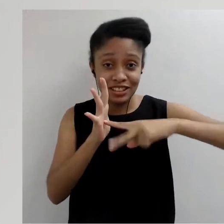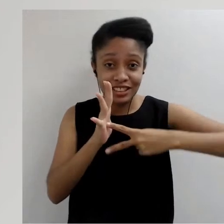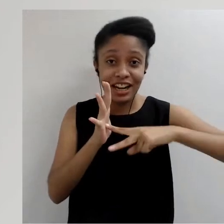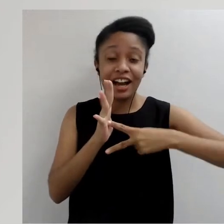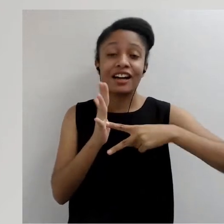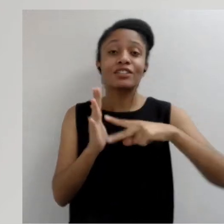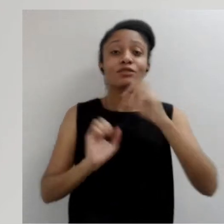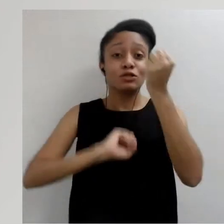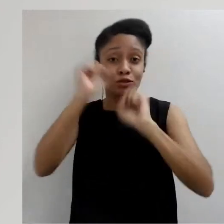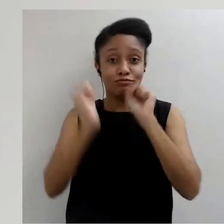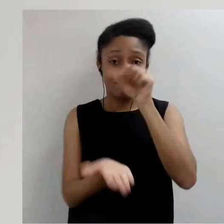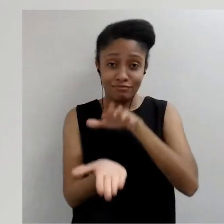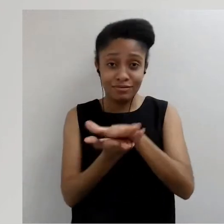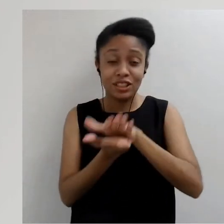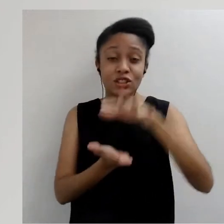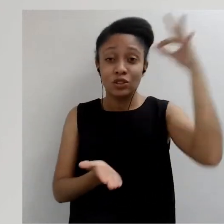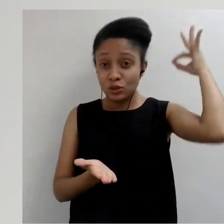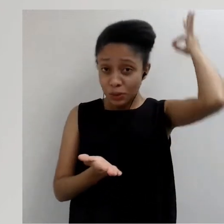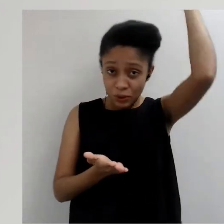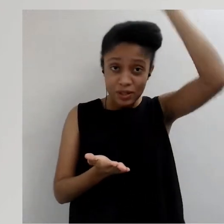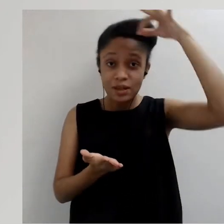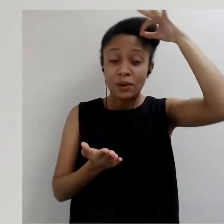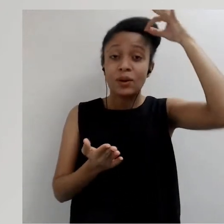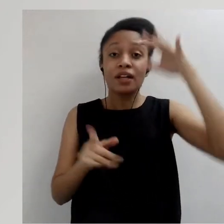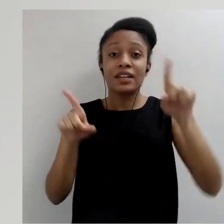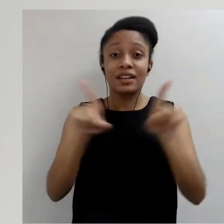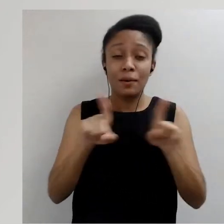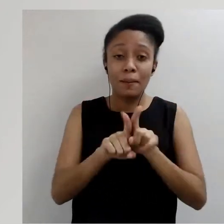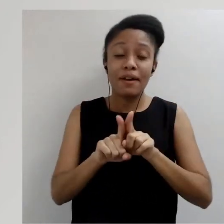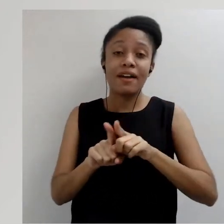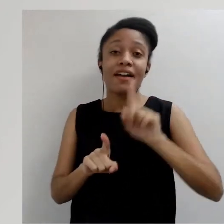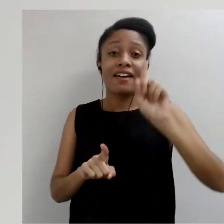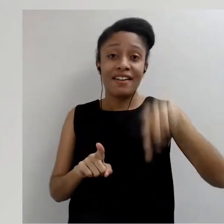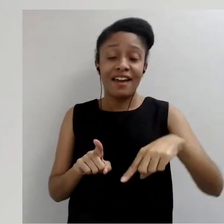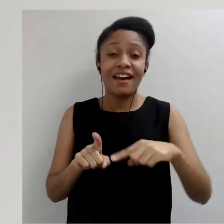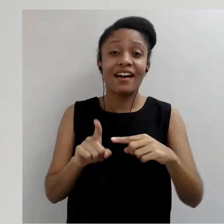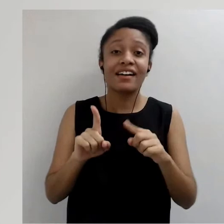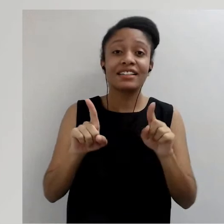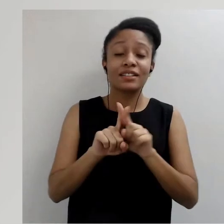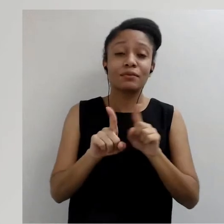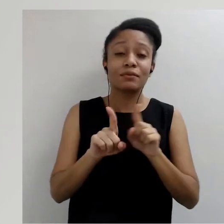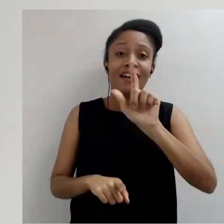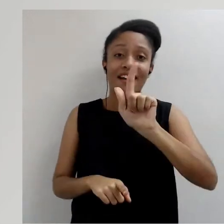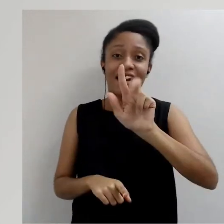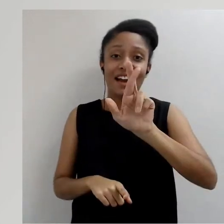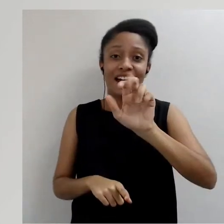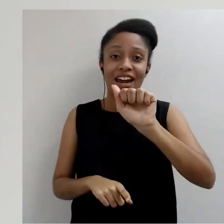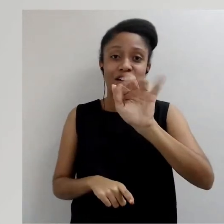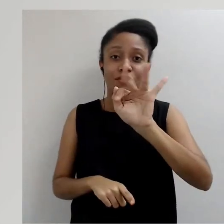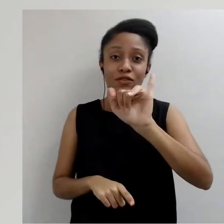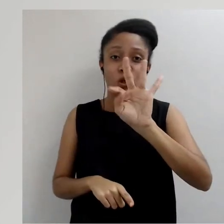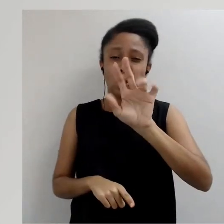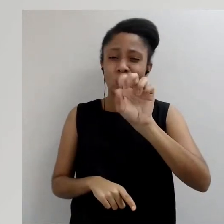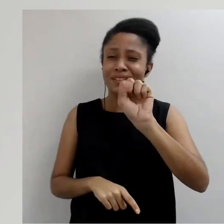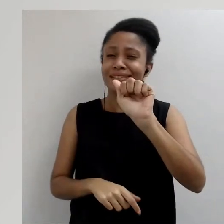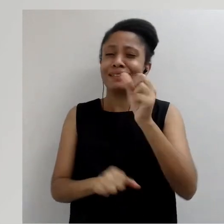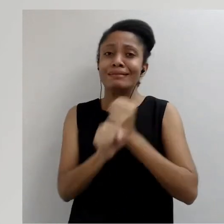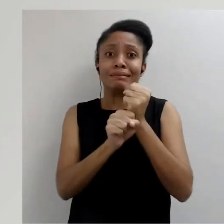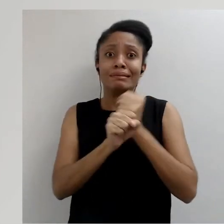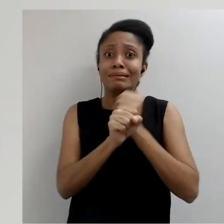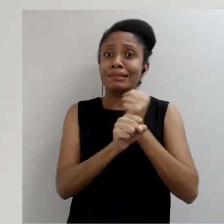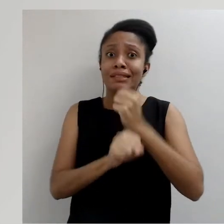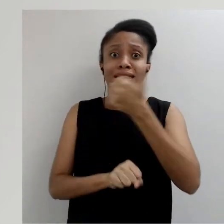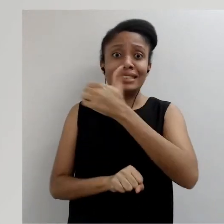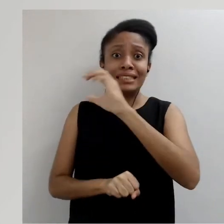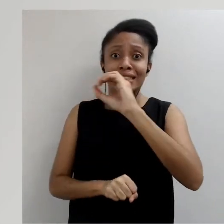Graphic Industry Unit in Espírito Santo, and commercial manager of Grafitusa, a company that is